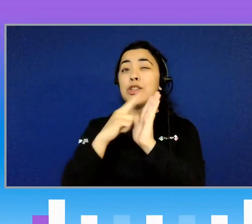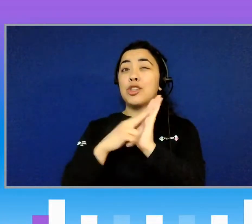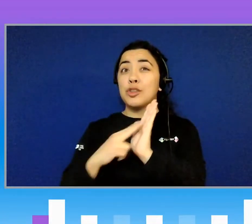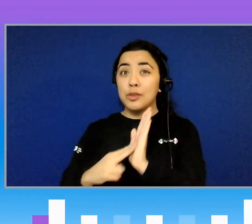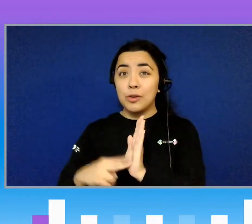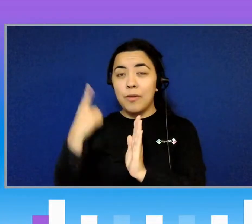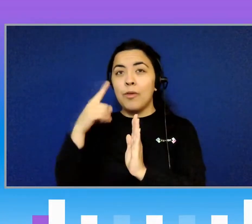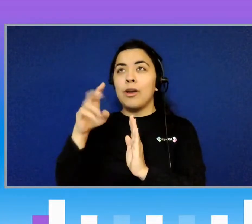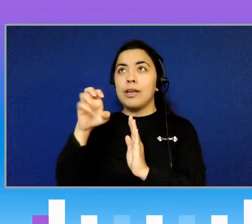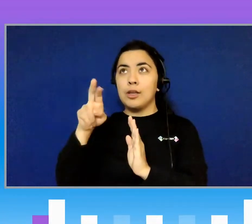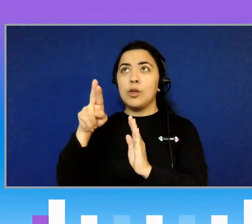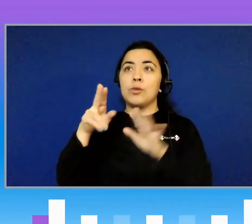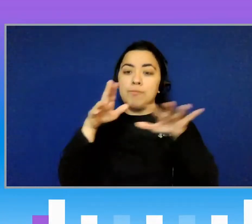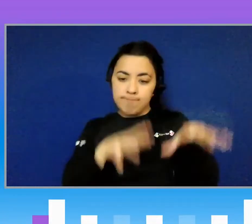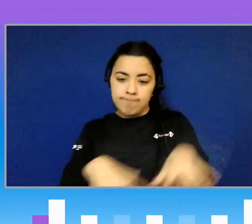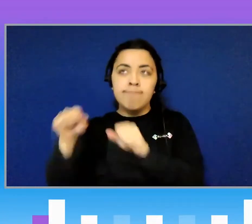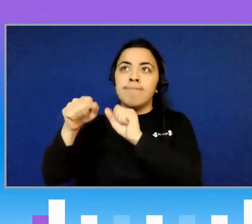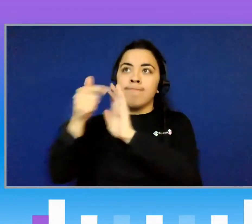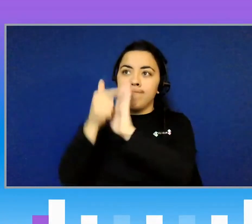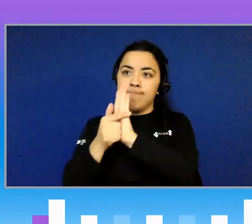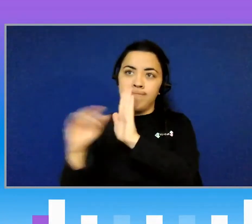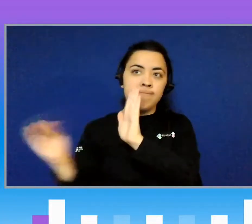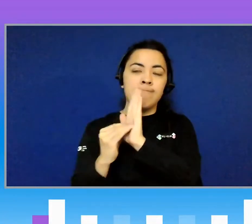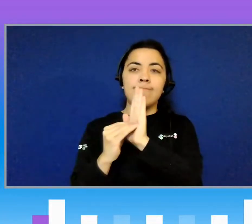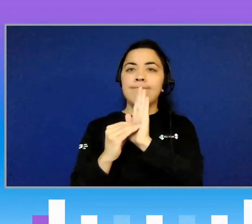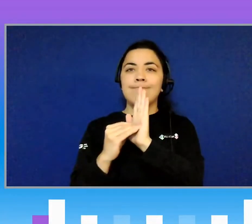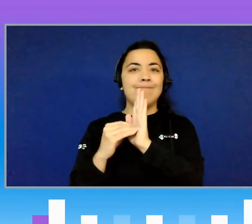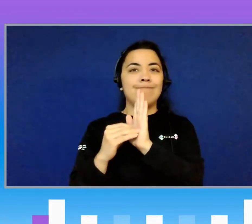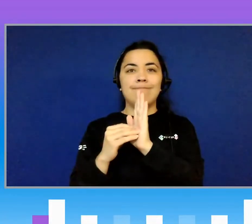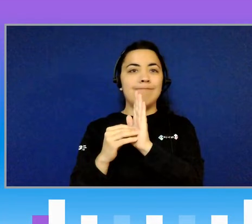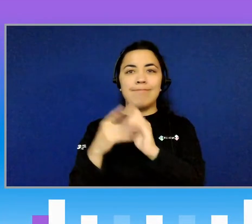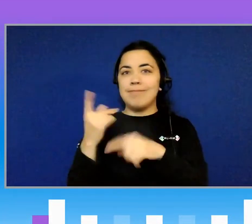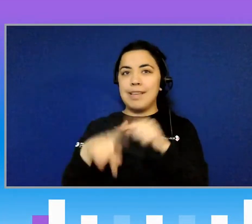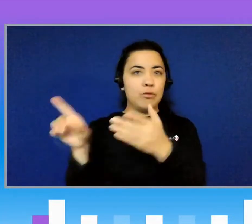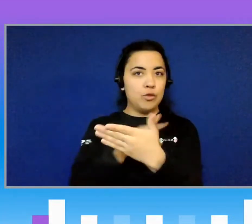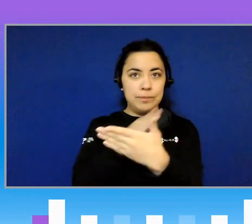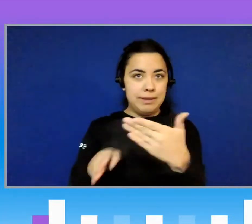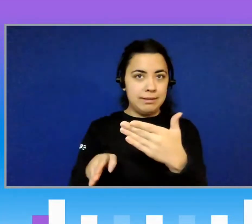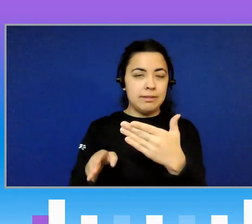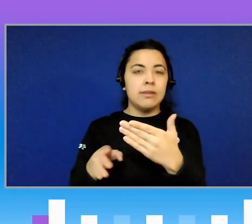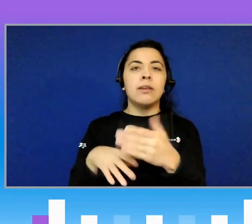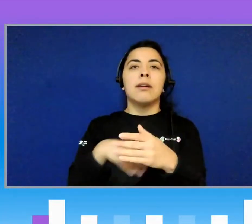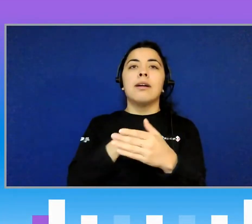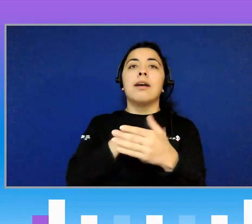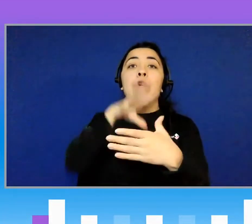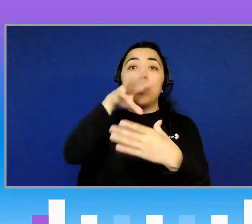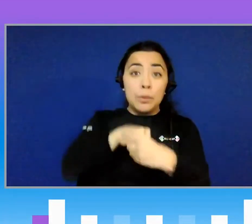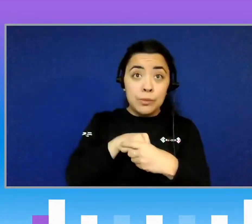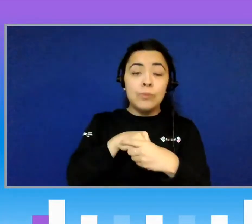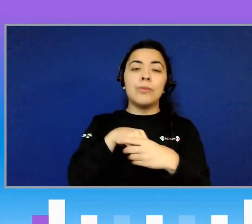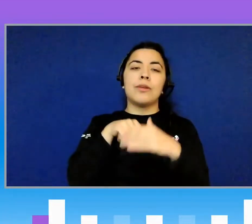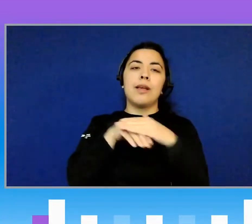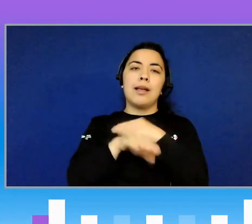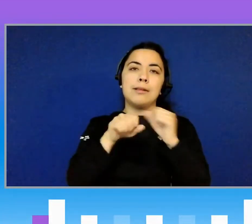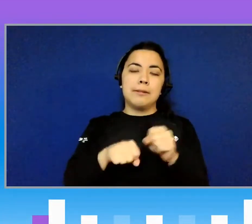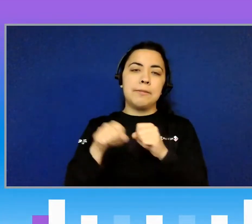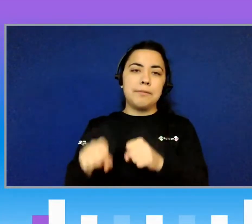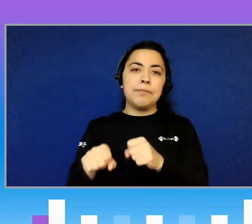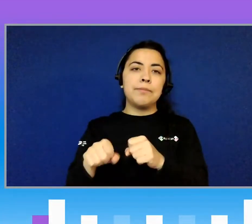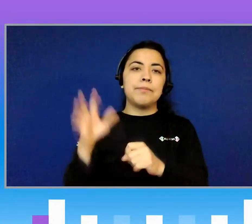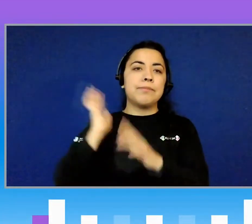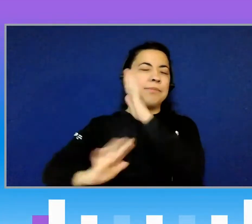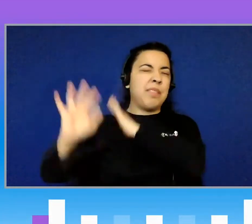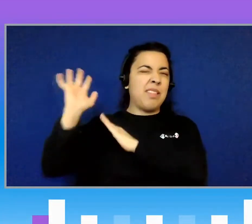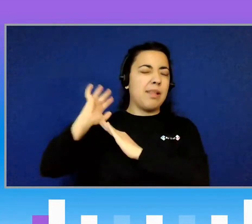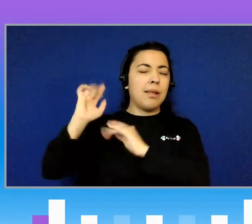an anti-discrimination legislation that included accessibility back in those days.